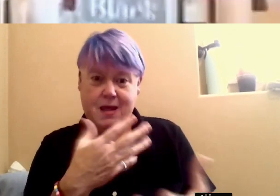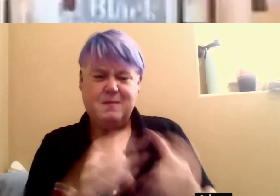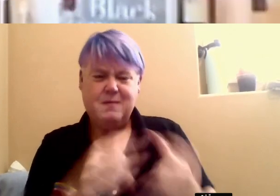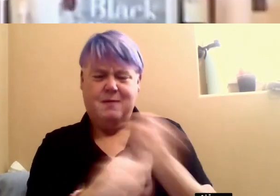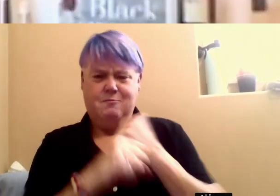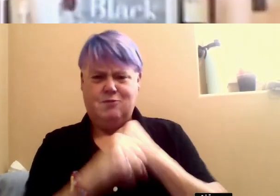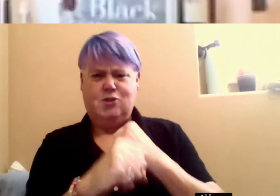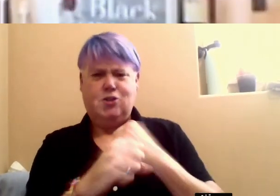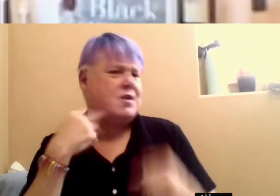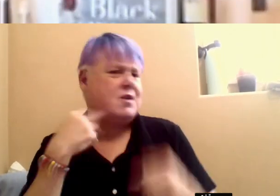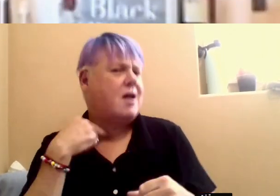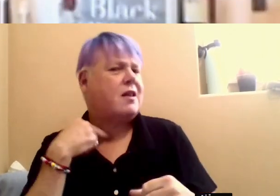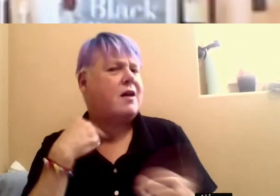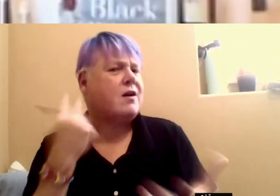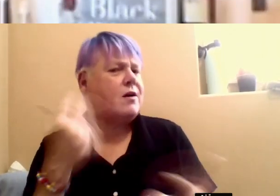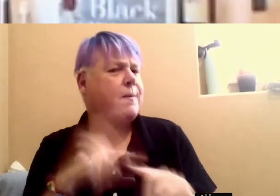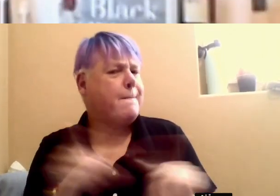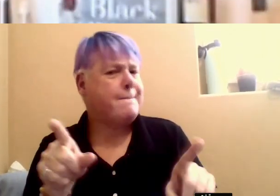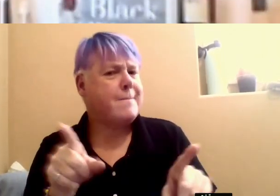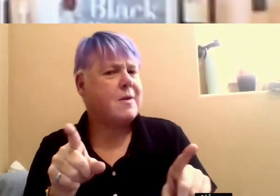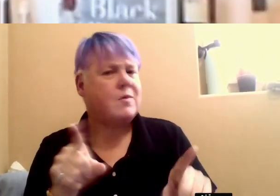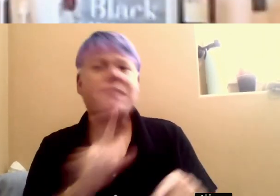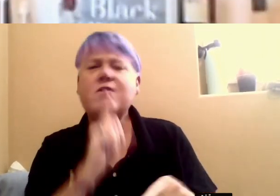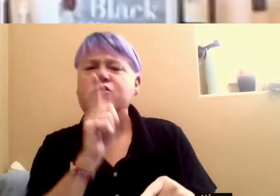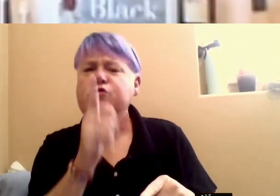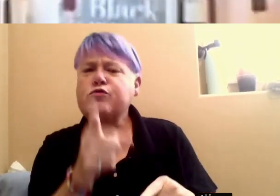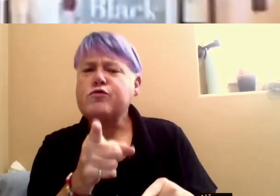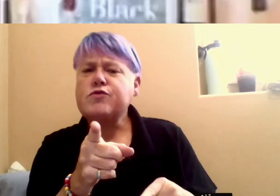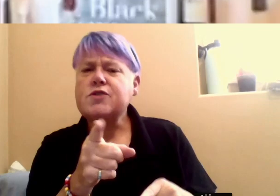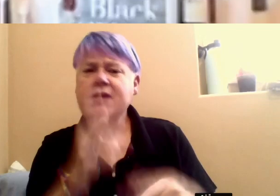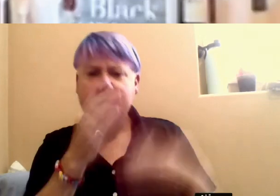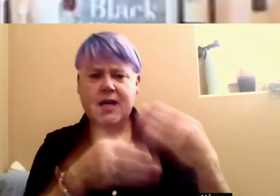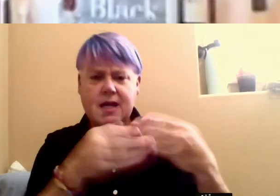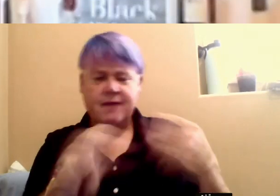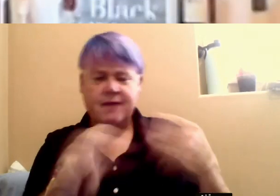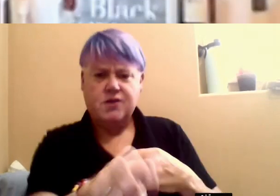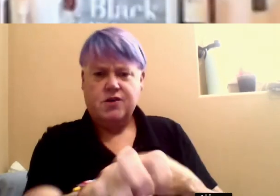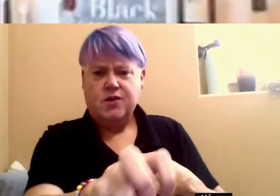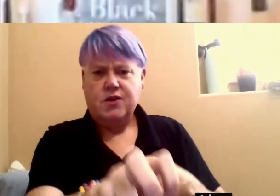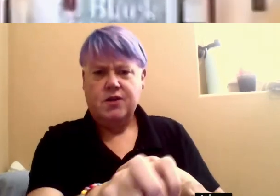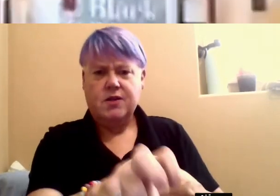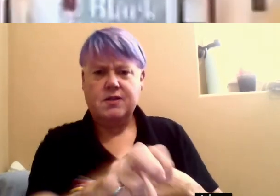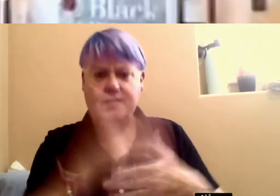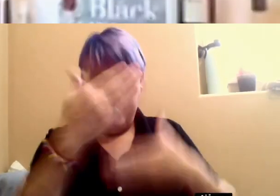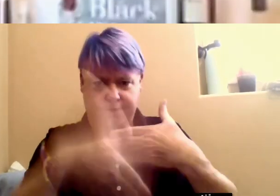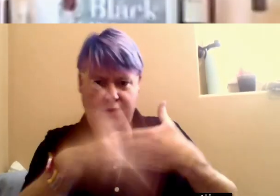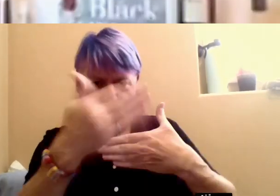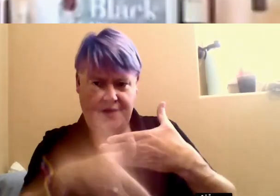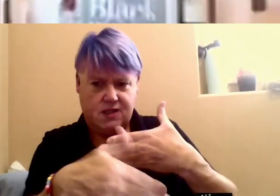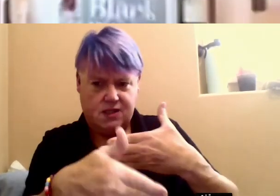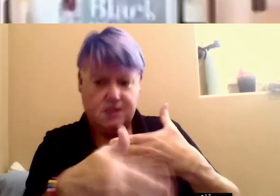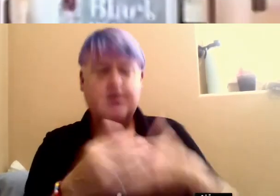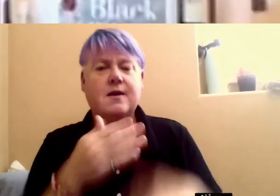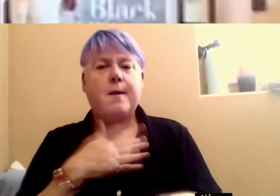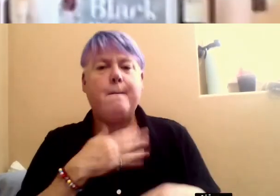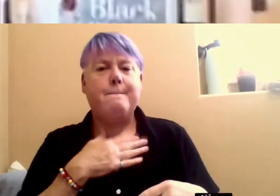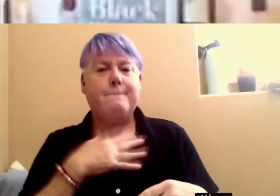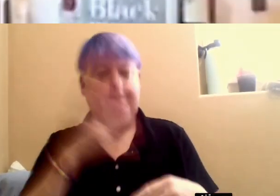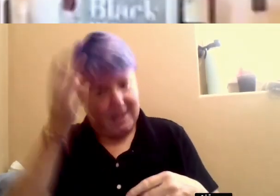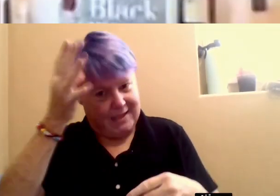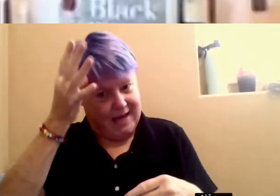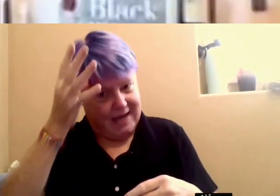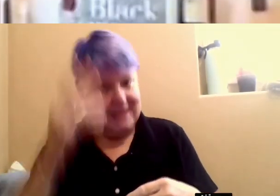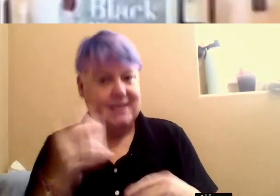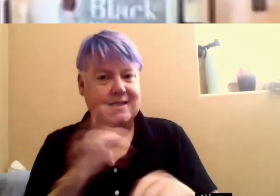time. Whatever truth exists between us, the end of our journey, is in front of us. My dad is in his early 80s,